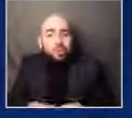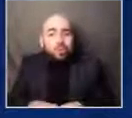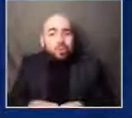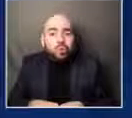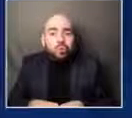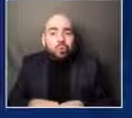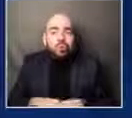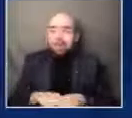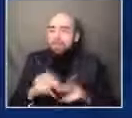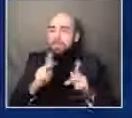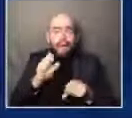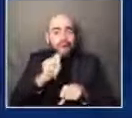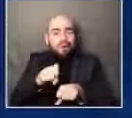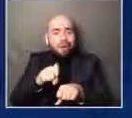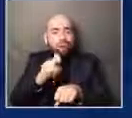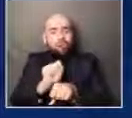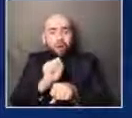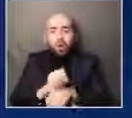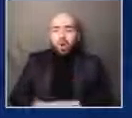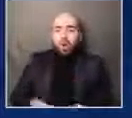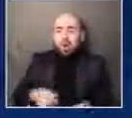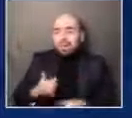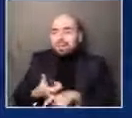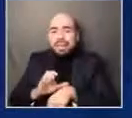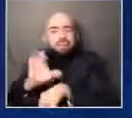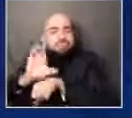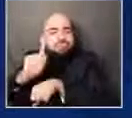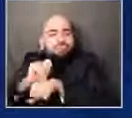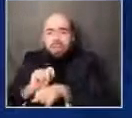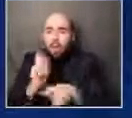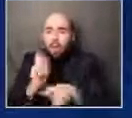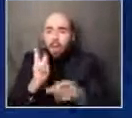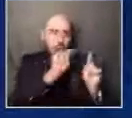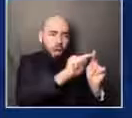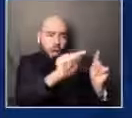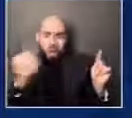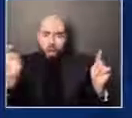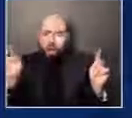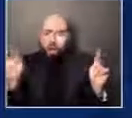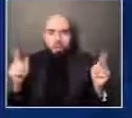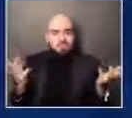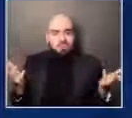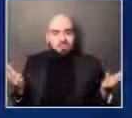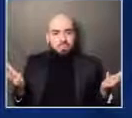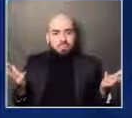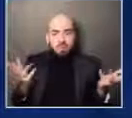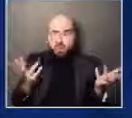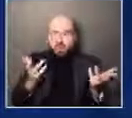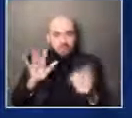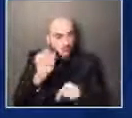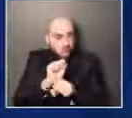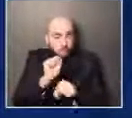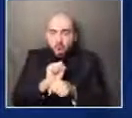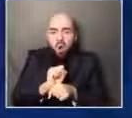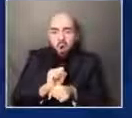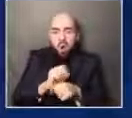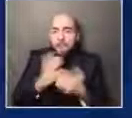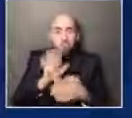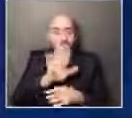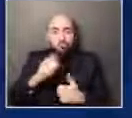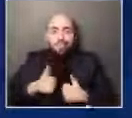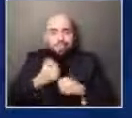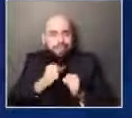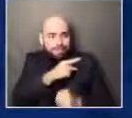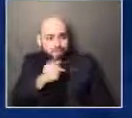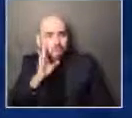life. So please, I implore you, wear a mask. Do it for yourself.